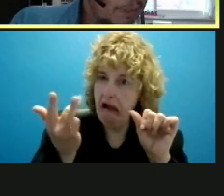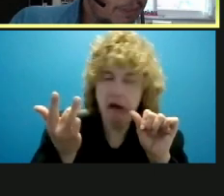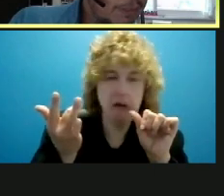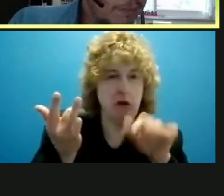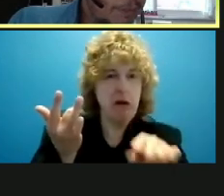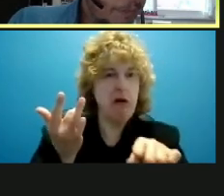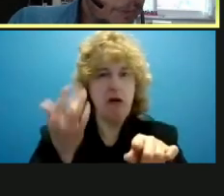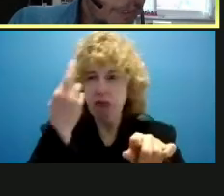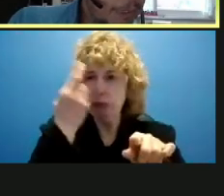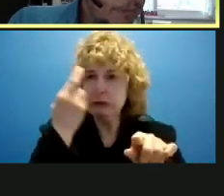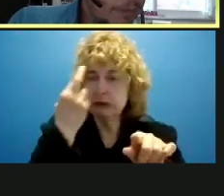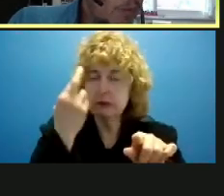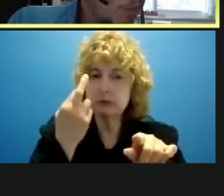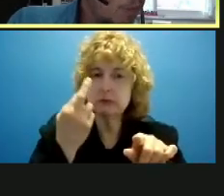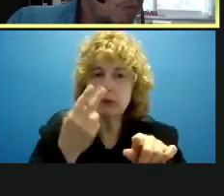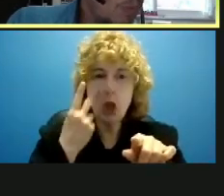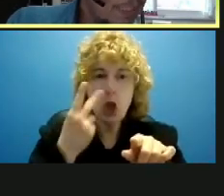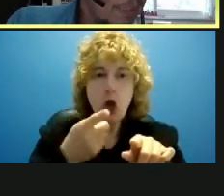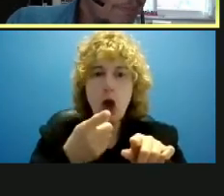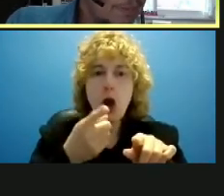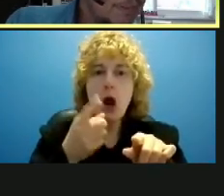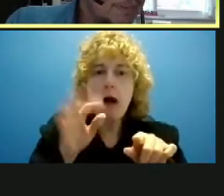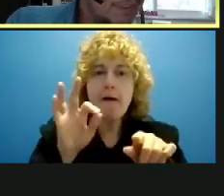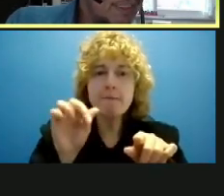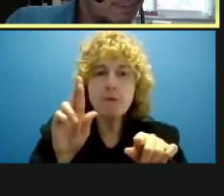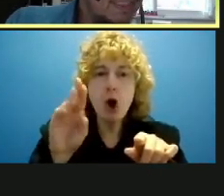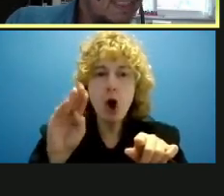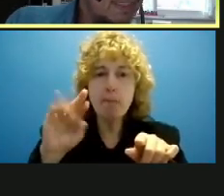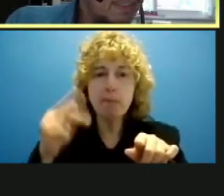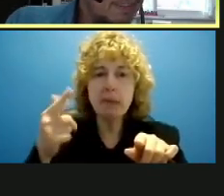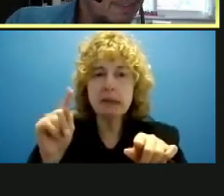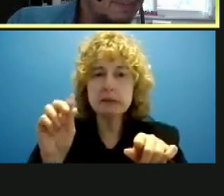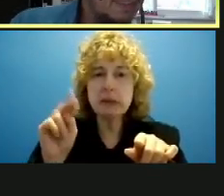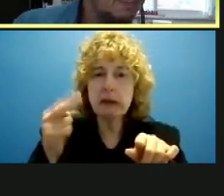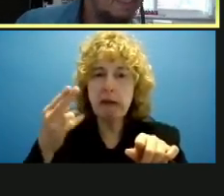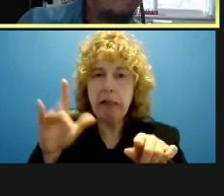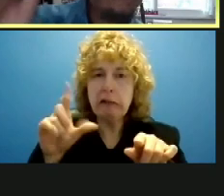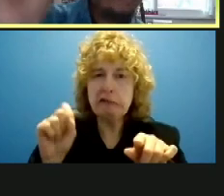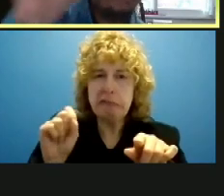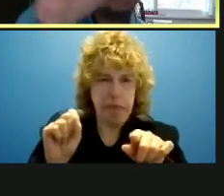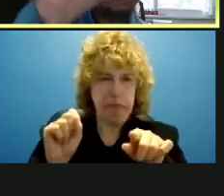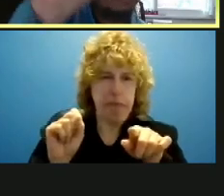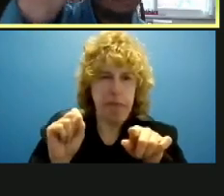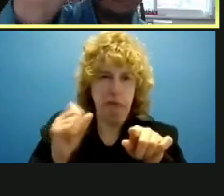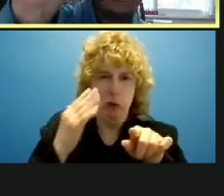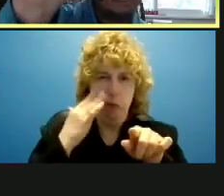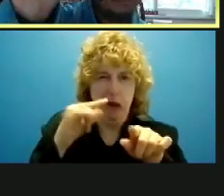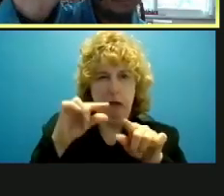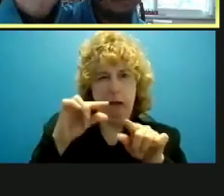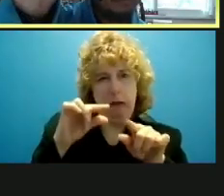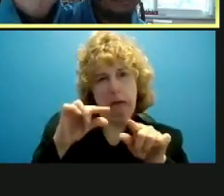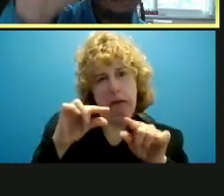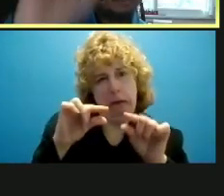by where it says Farmington Hills. Why do you want to have this thing, this thing like peeking out, like looks like a camera sitting in a